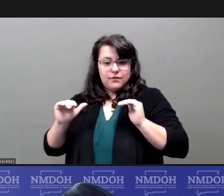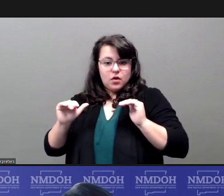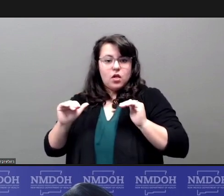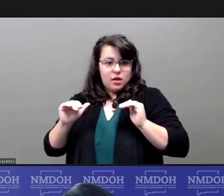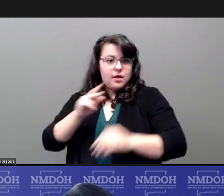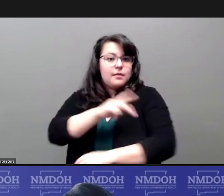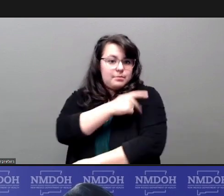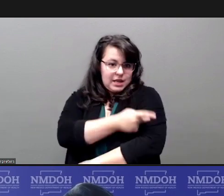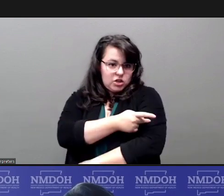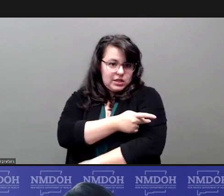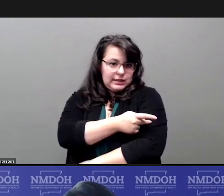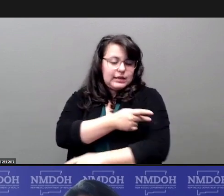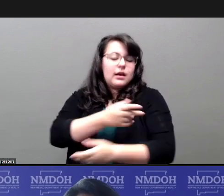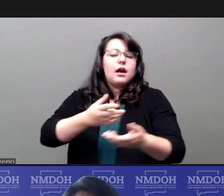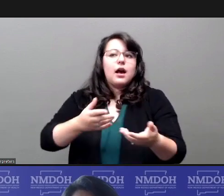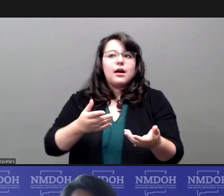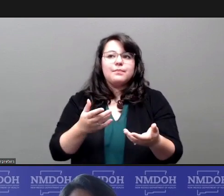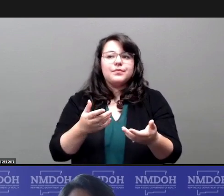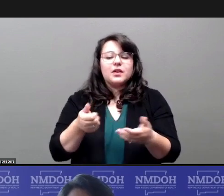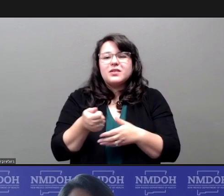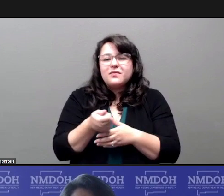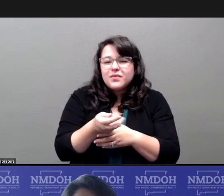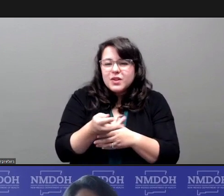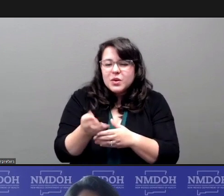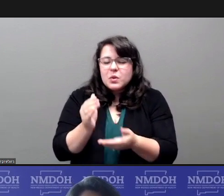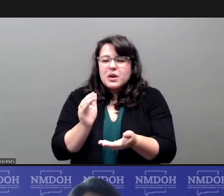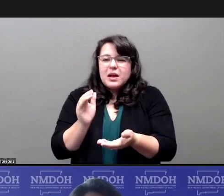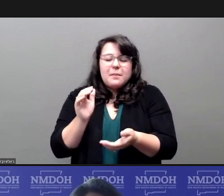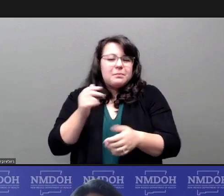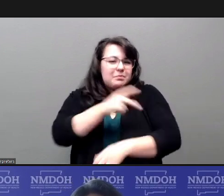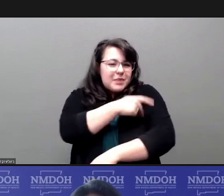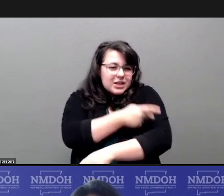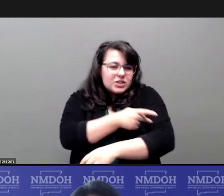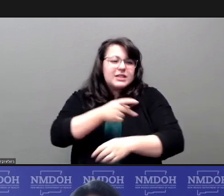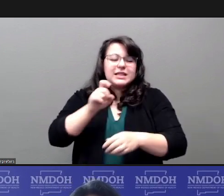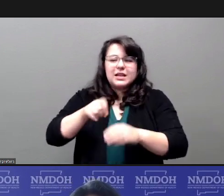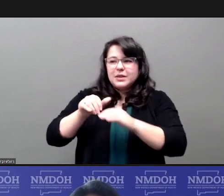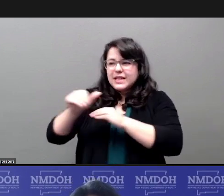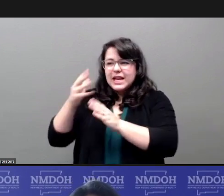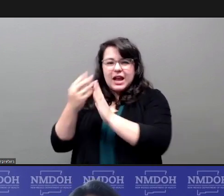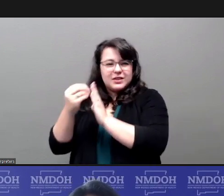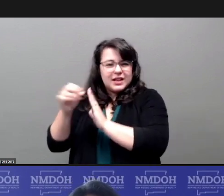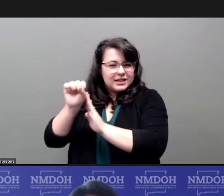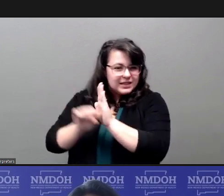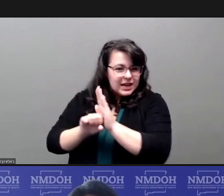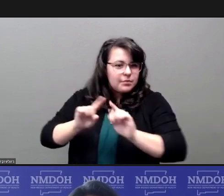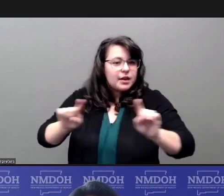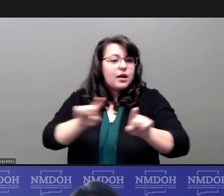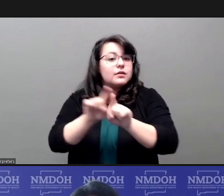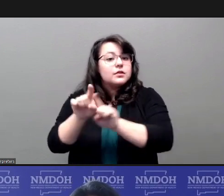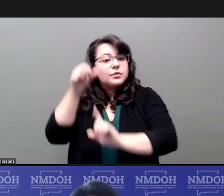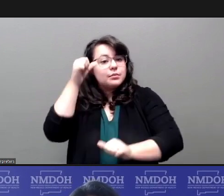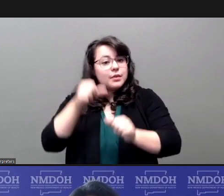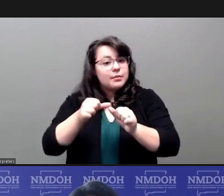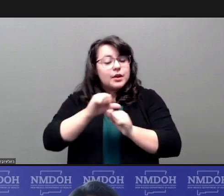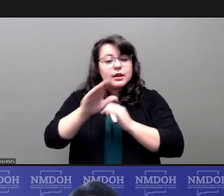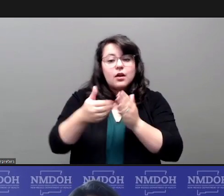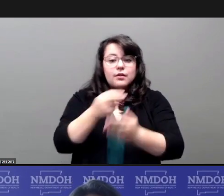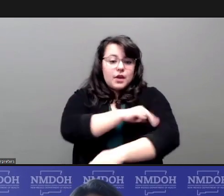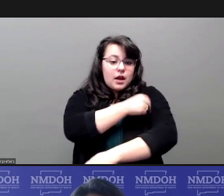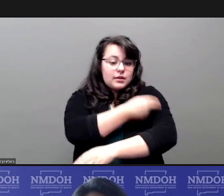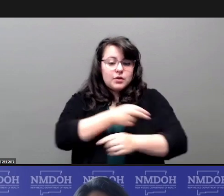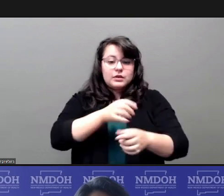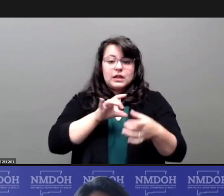patients. There are a small number of patients who are having to be sent out of state, but remembering that all of the hospitals surrounding us, the